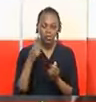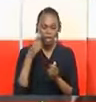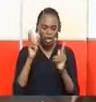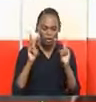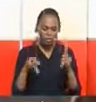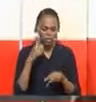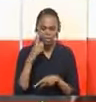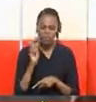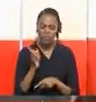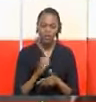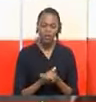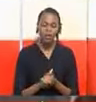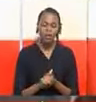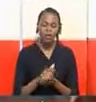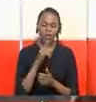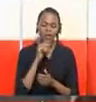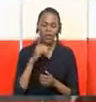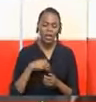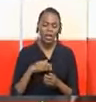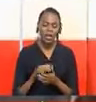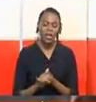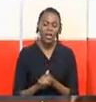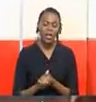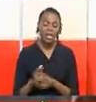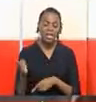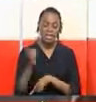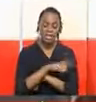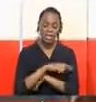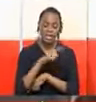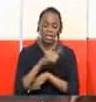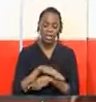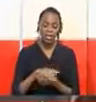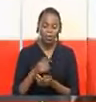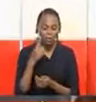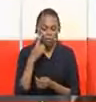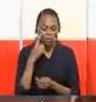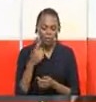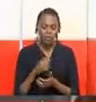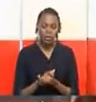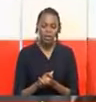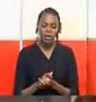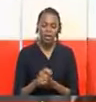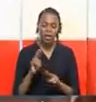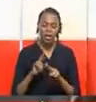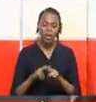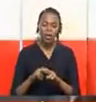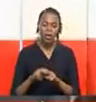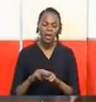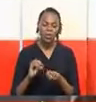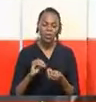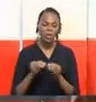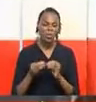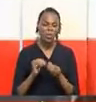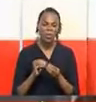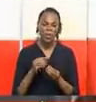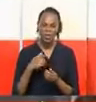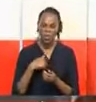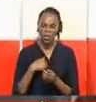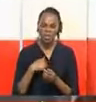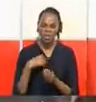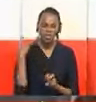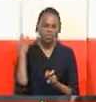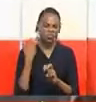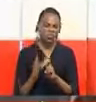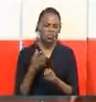My dad had a daily routine which in my eyes was very difficult to maintain. Every